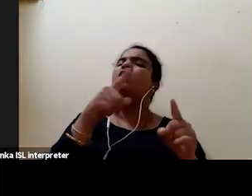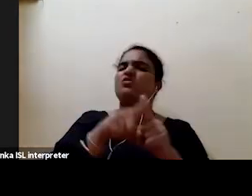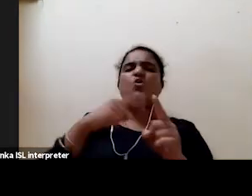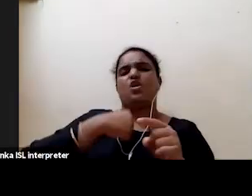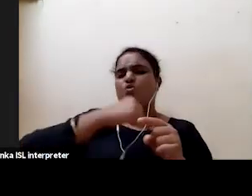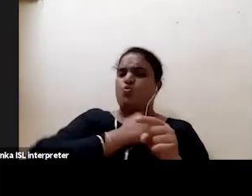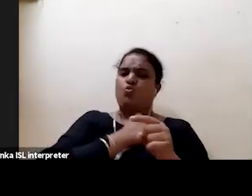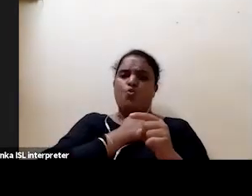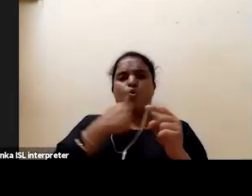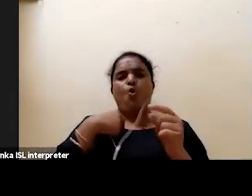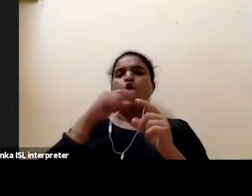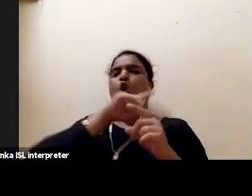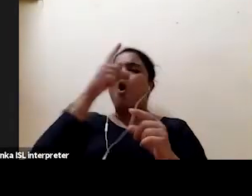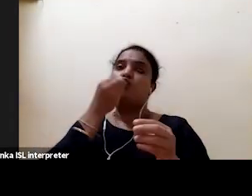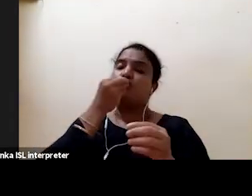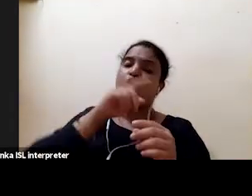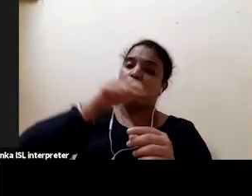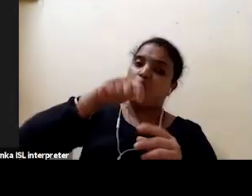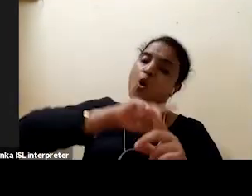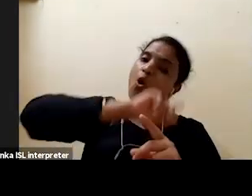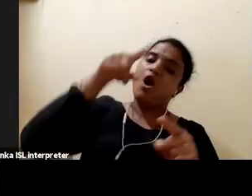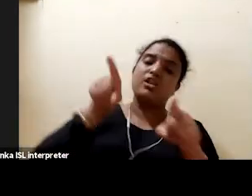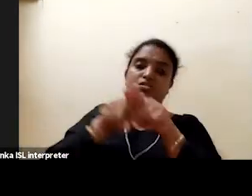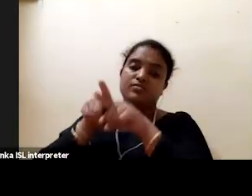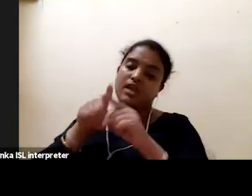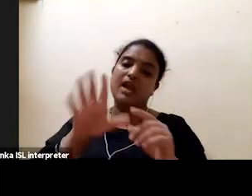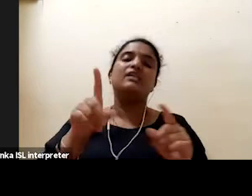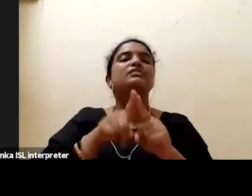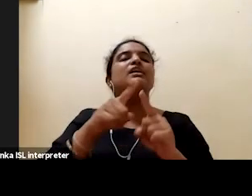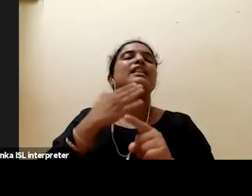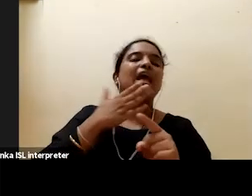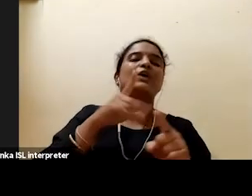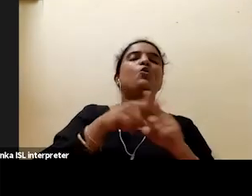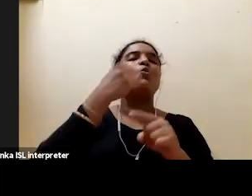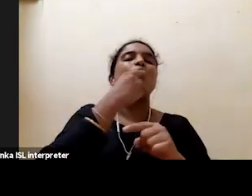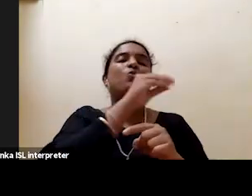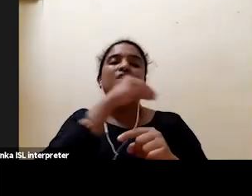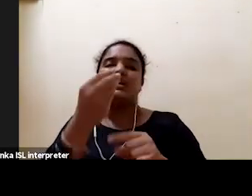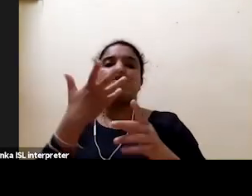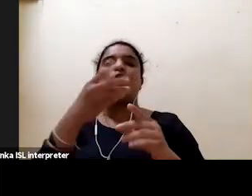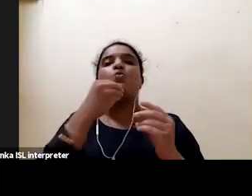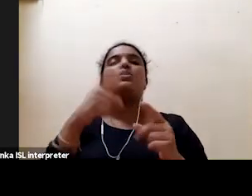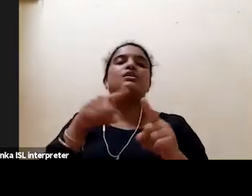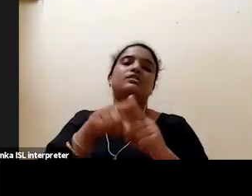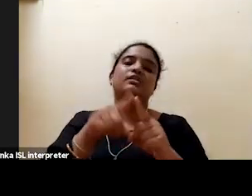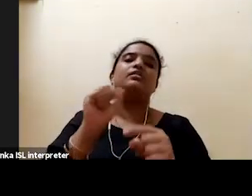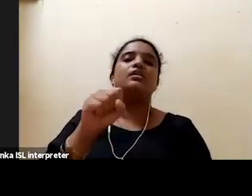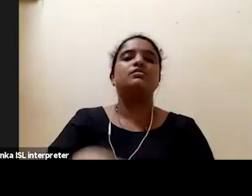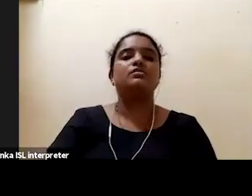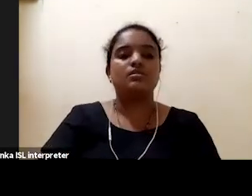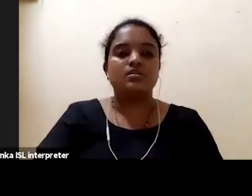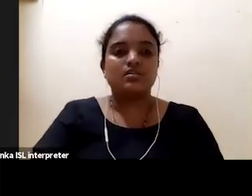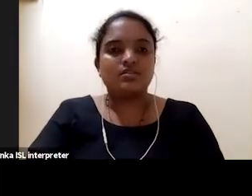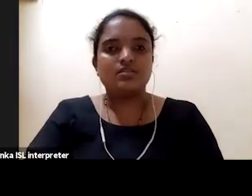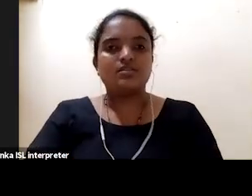our imagination, and it's very nice to attribute it to the source. So yeah, I'm happy